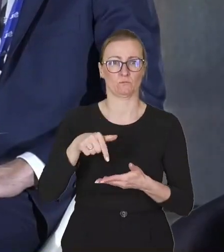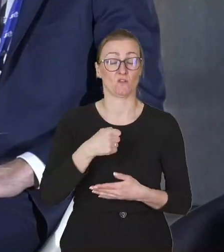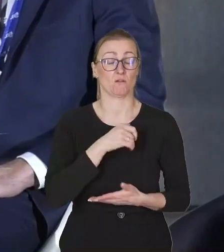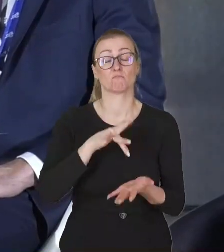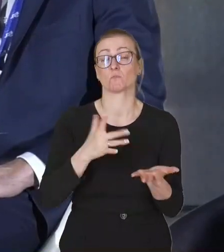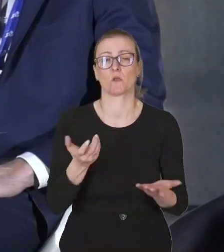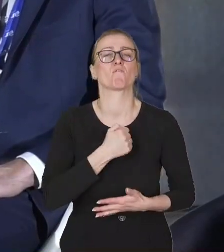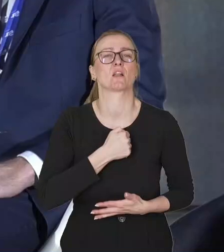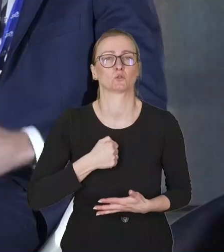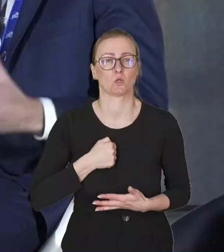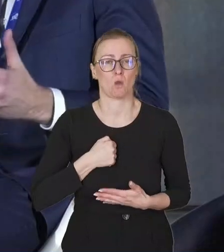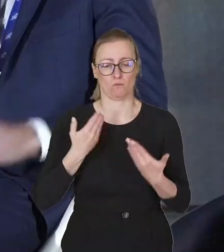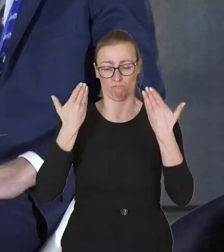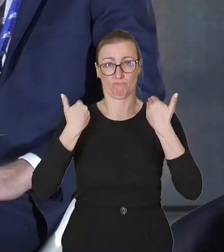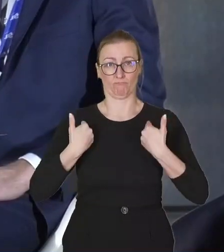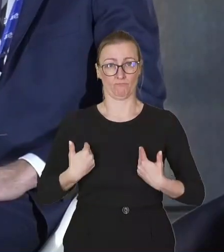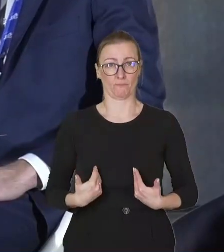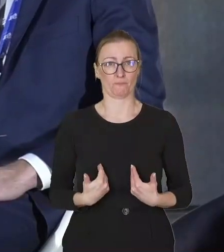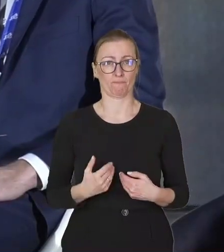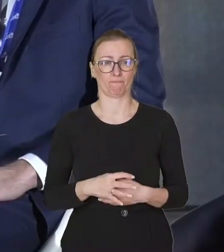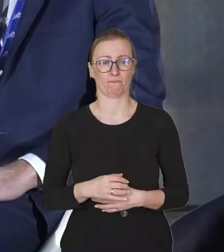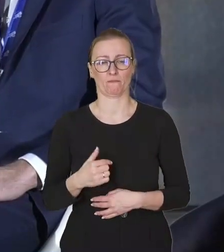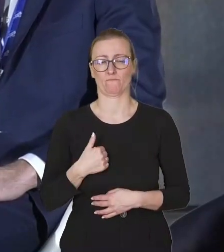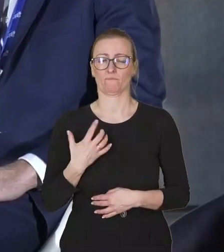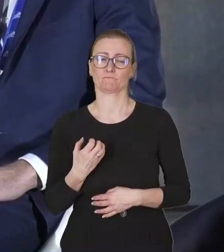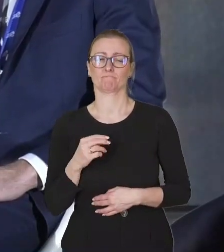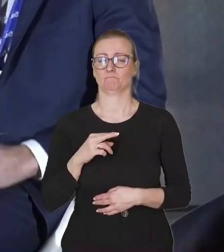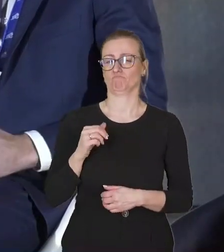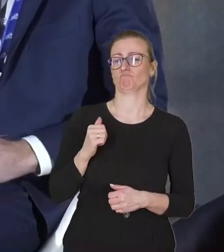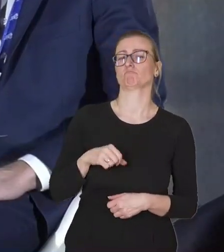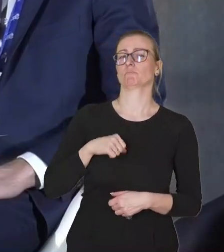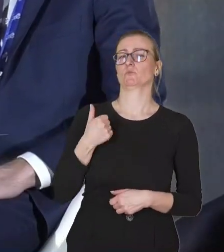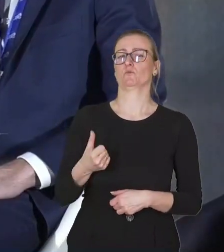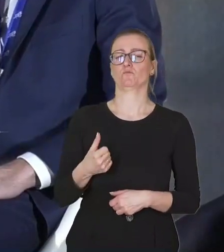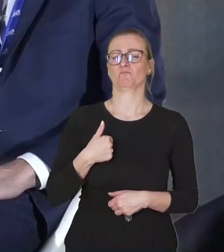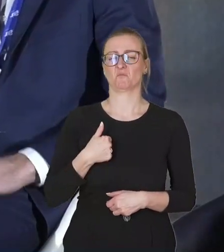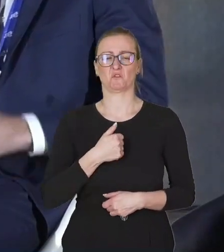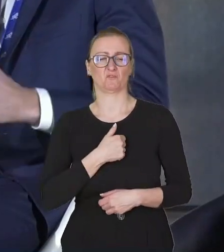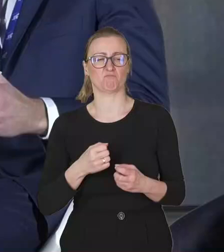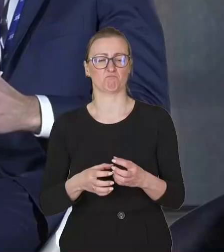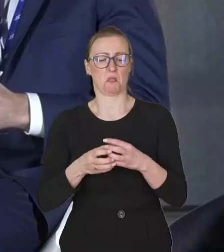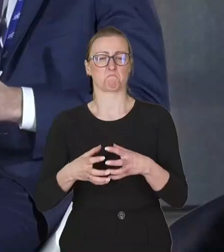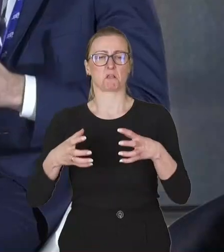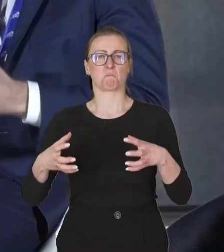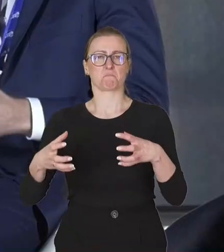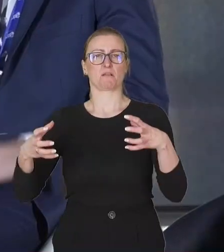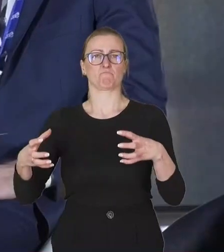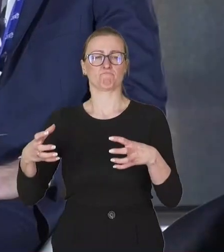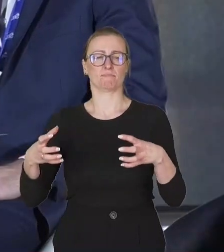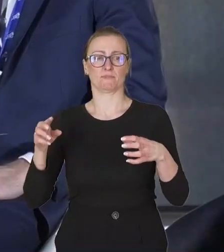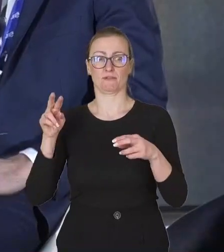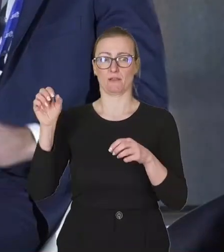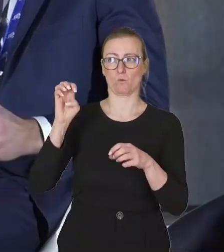Warsaw is catching up with other European regions and other capitals. But with every